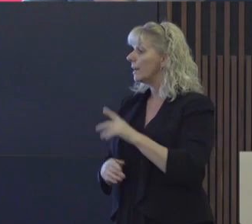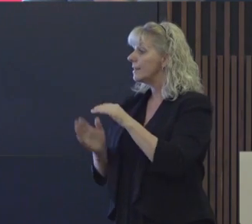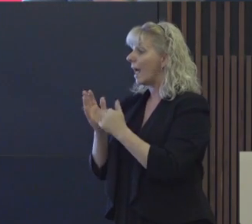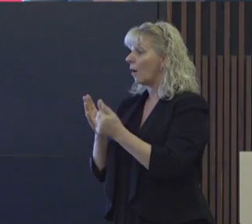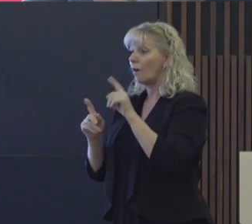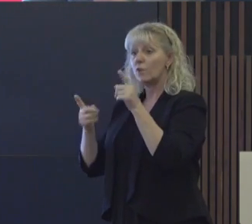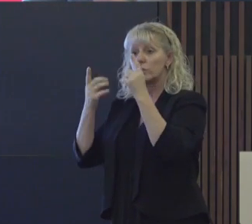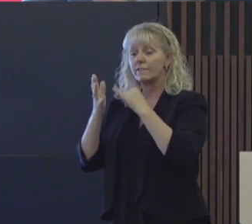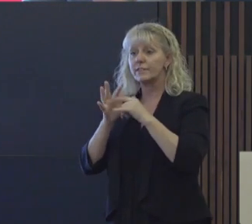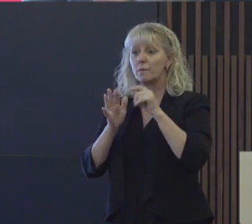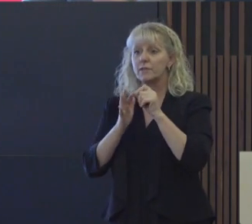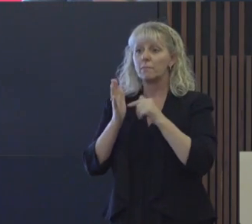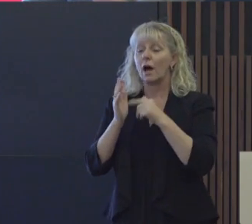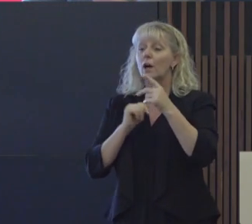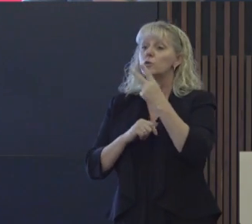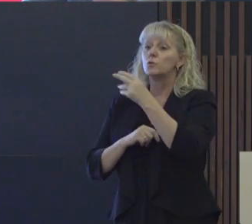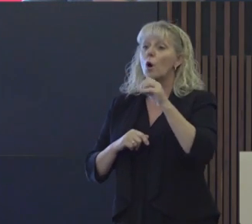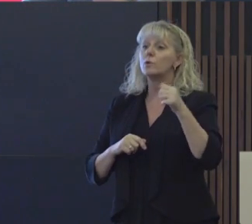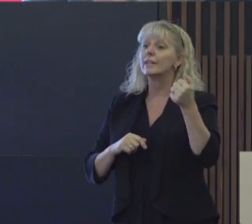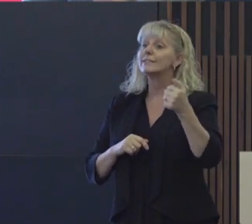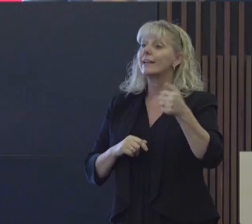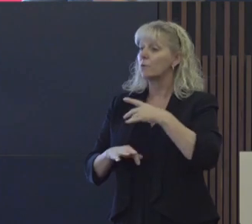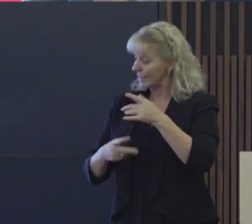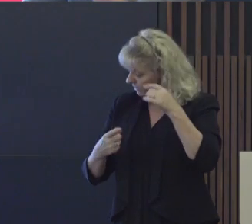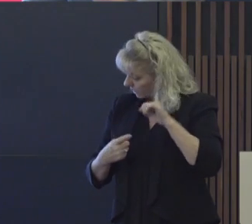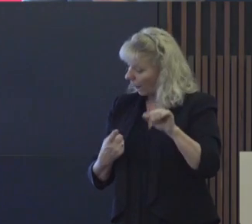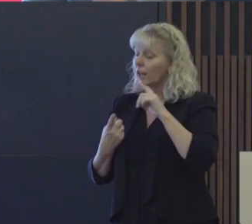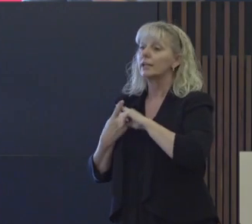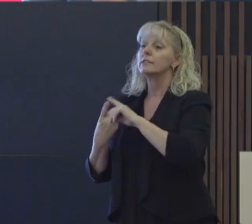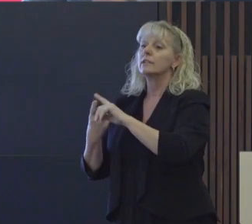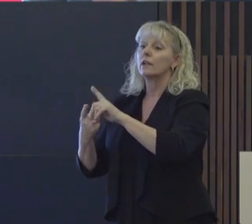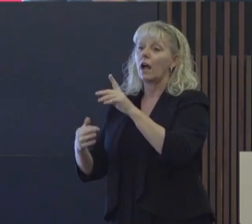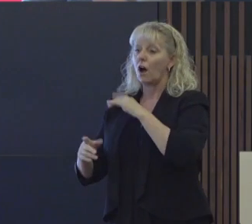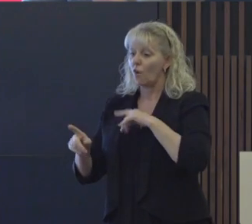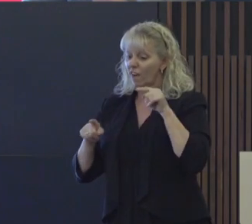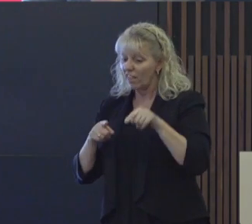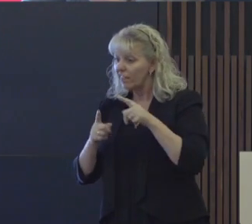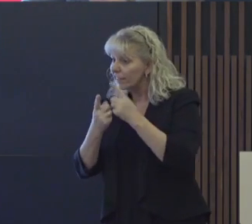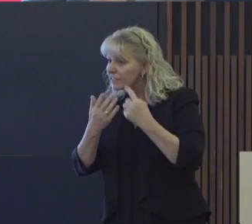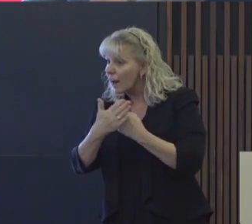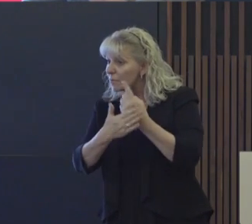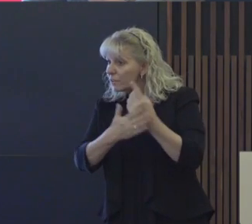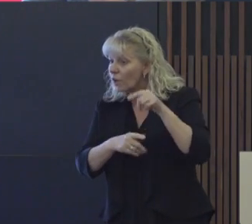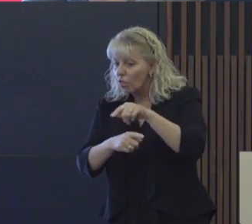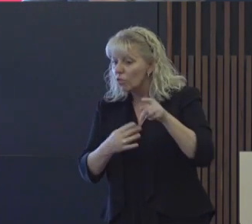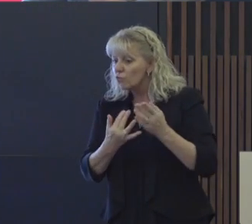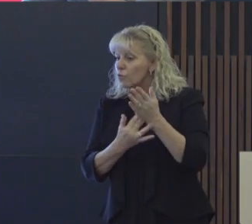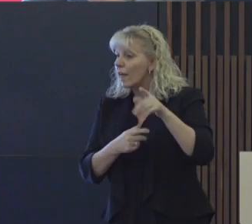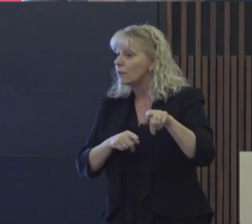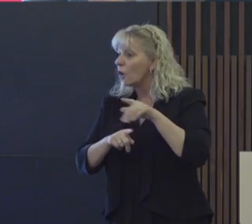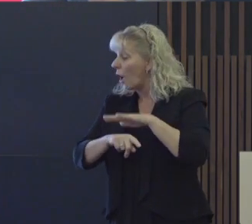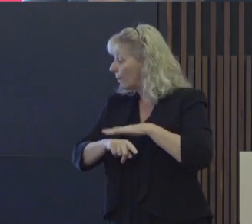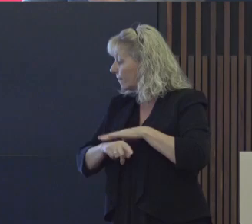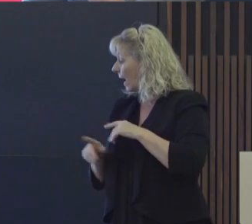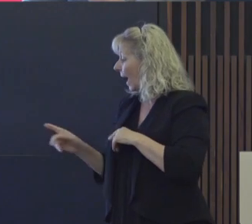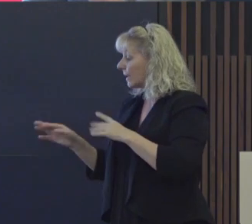September 1st of September 2016, and we are still continuing with aspects of that case. And getting back